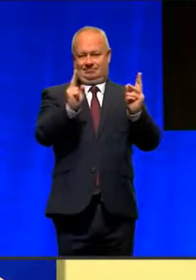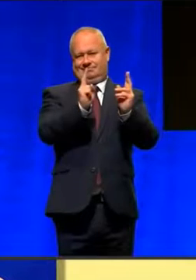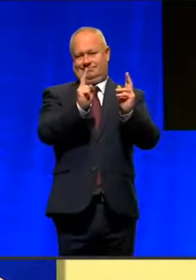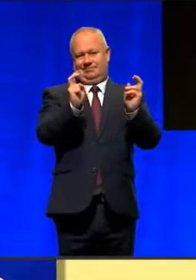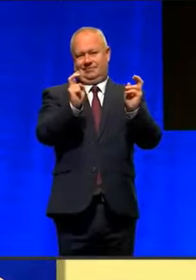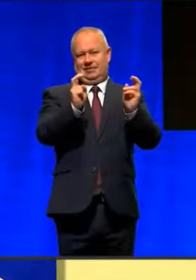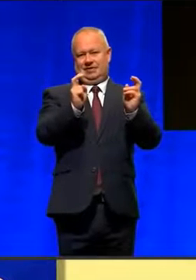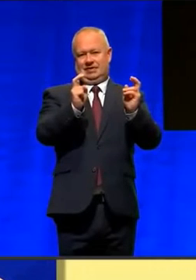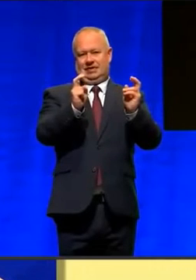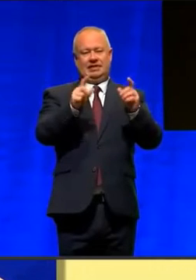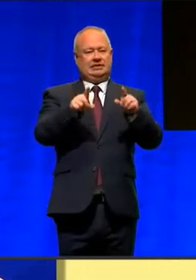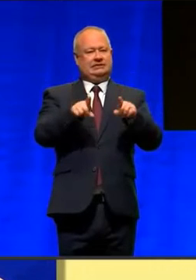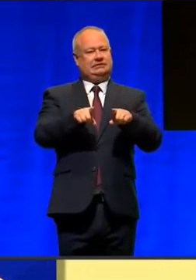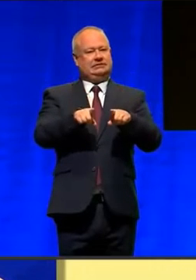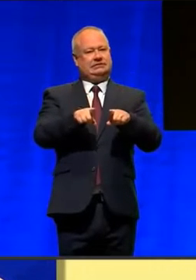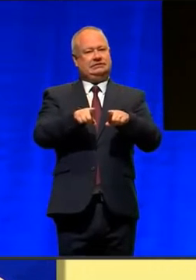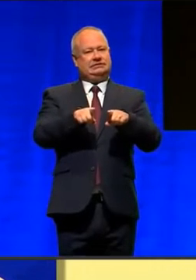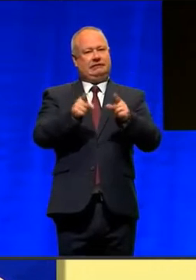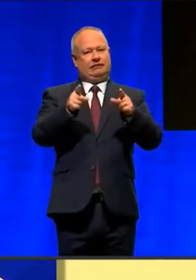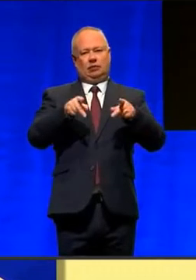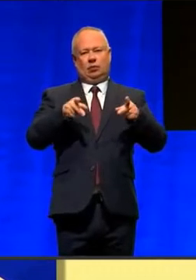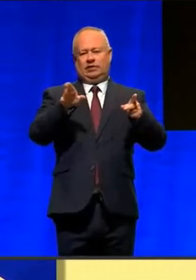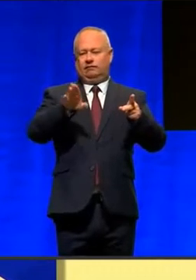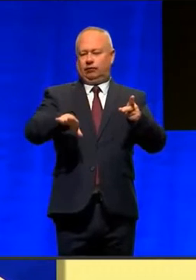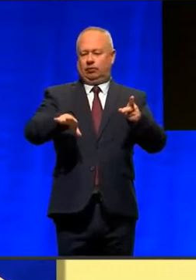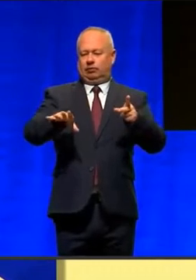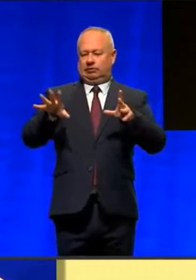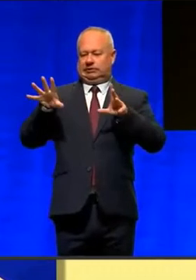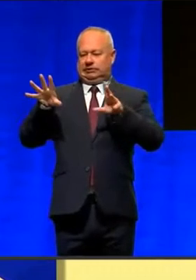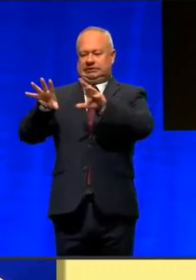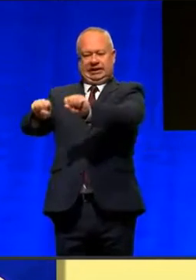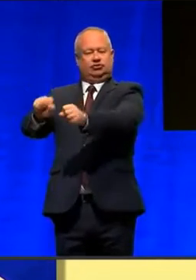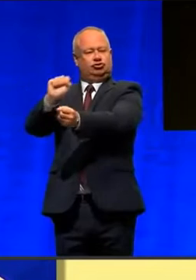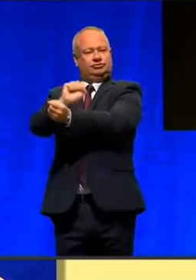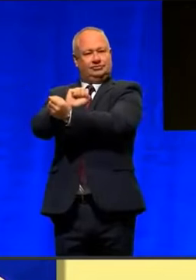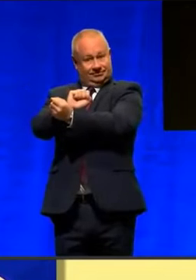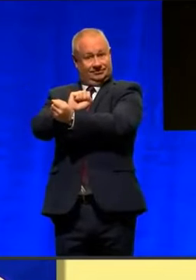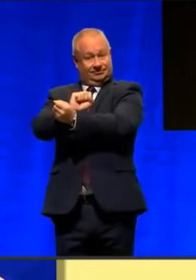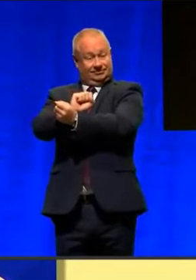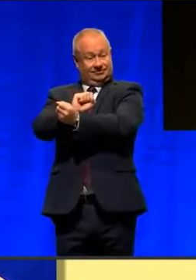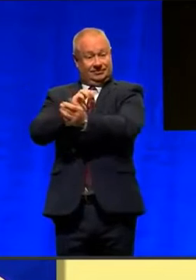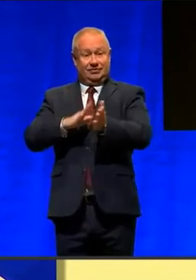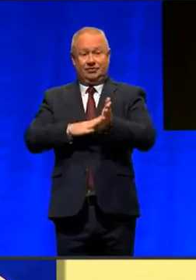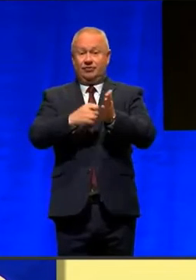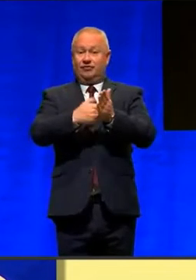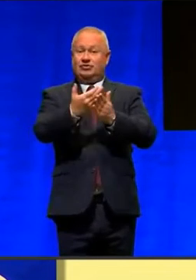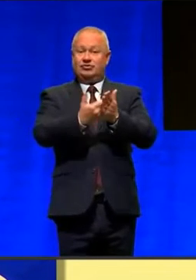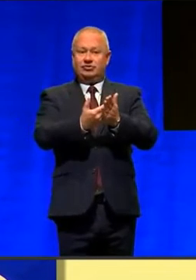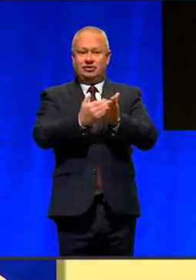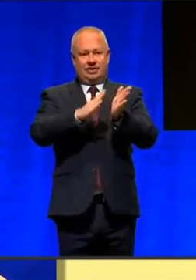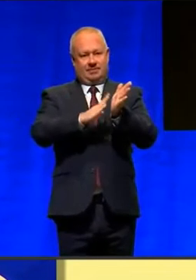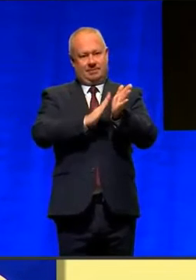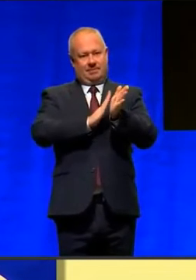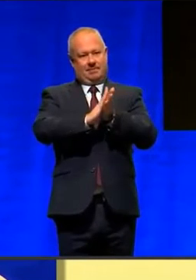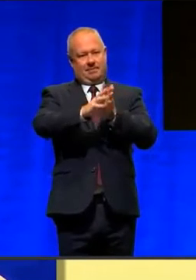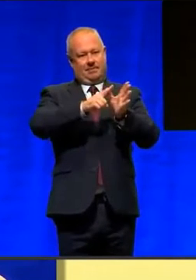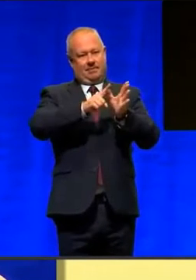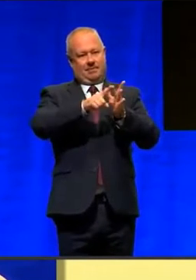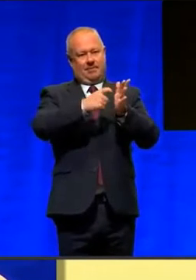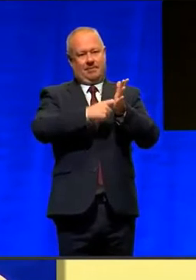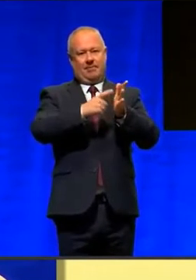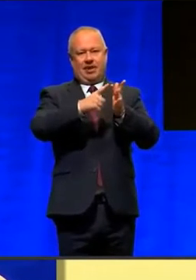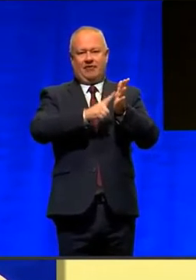titled Alternatives to Detention. And to move that resolution, we have Vary Love from Glasgow